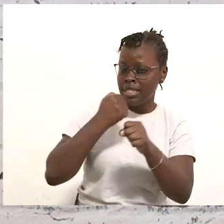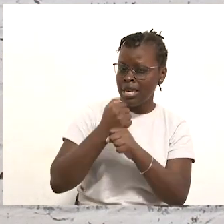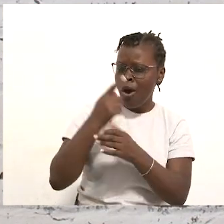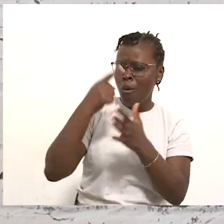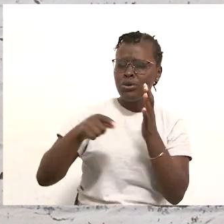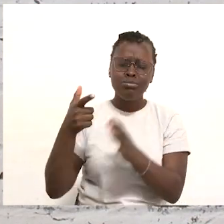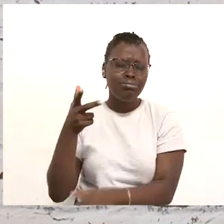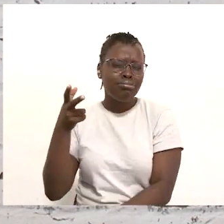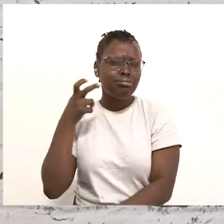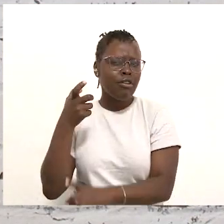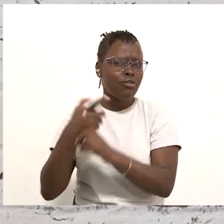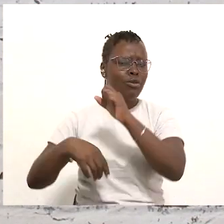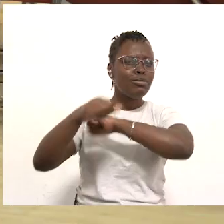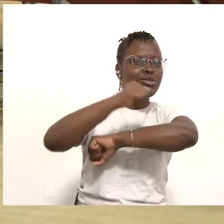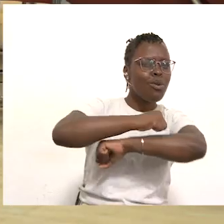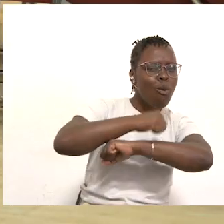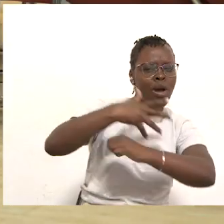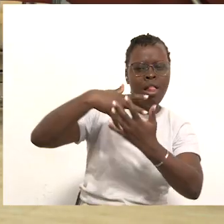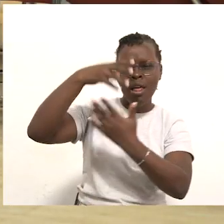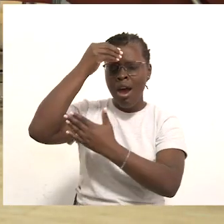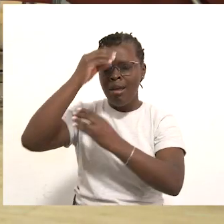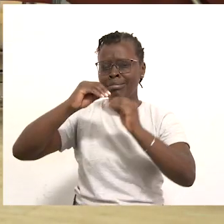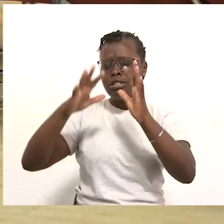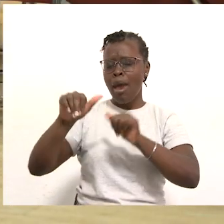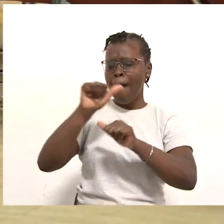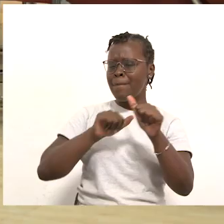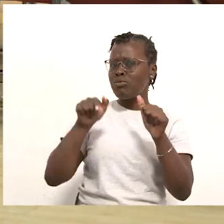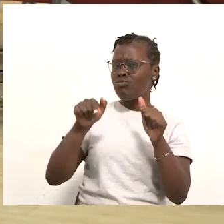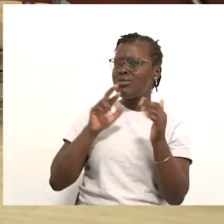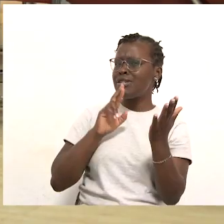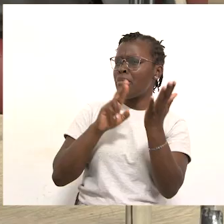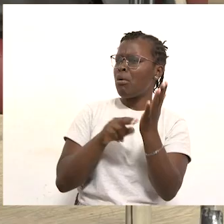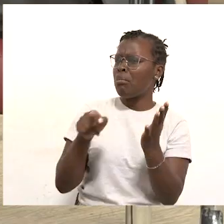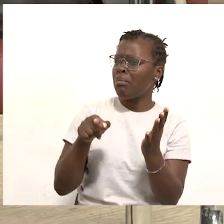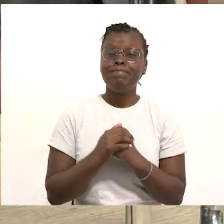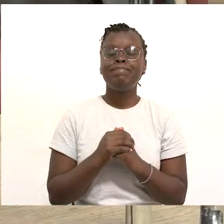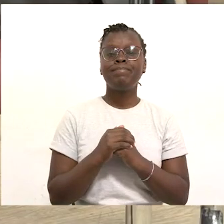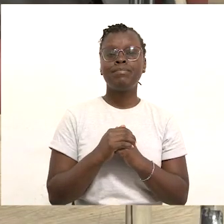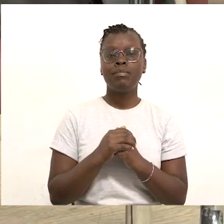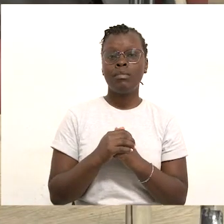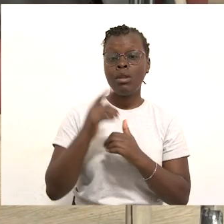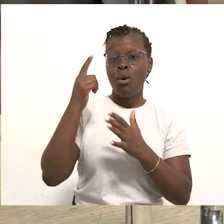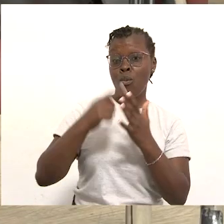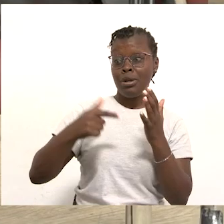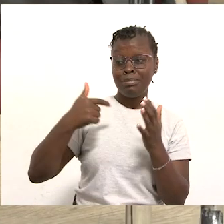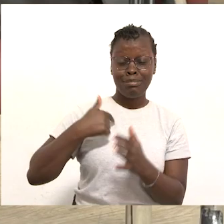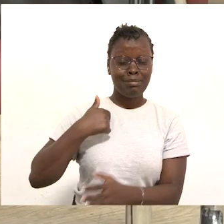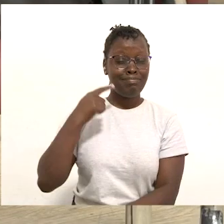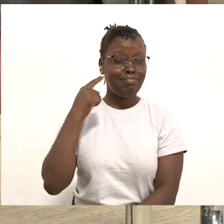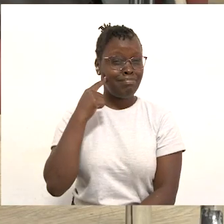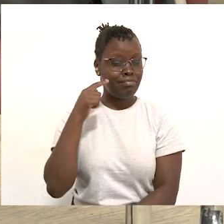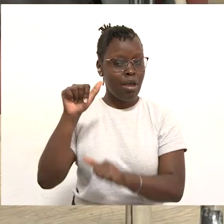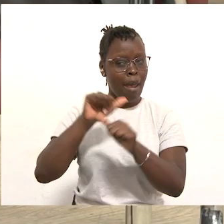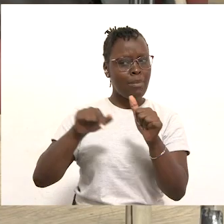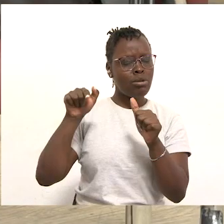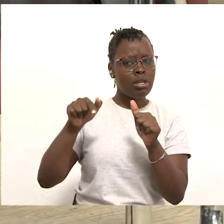you hearing from schools, from learners, from teachers about the new reforms announced by the committee? What I'm hearing about this